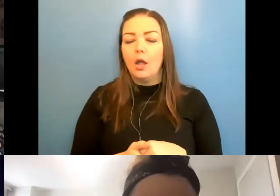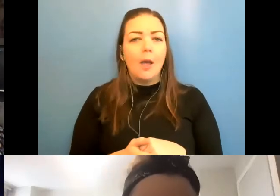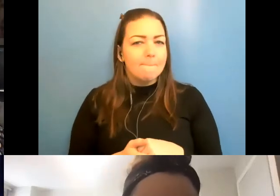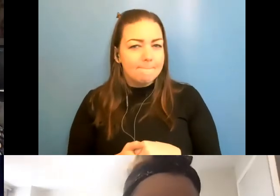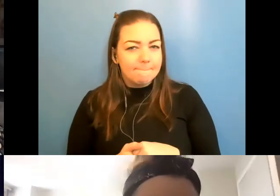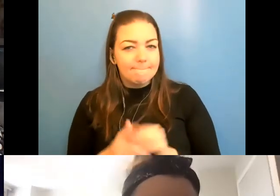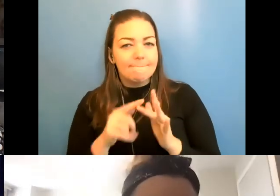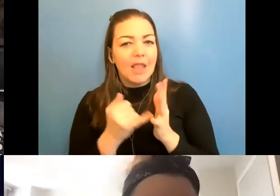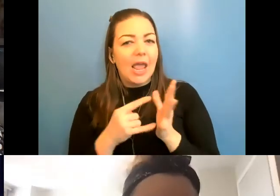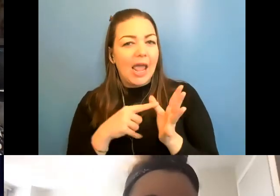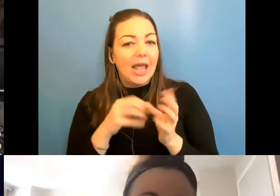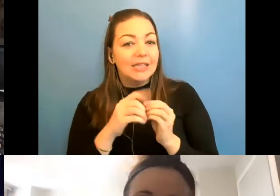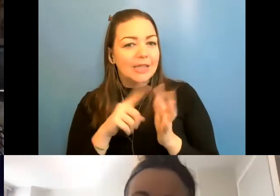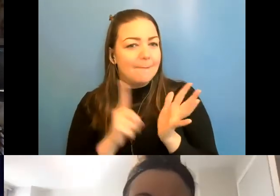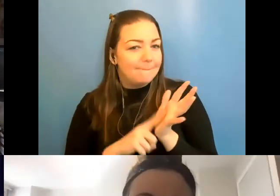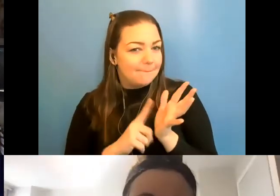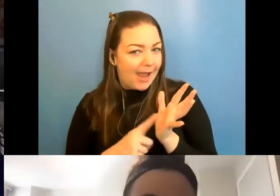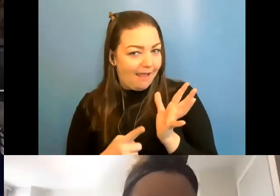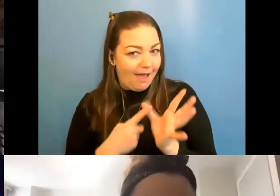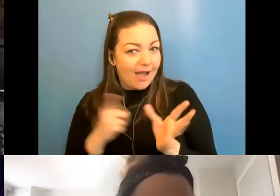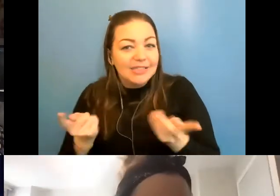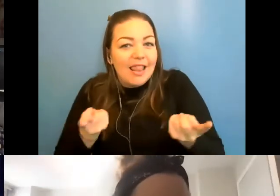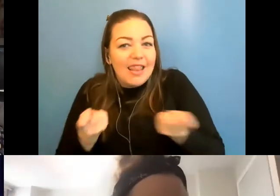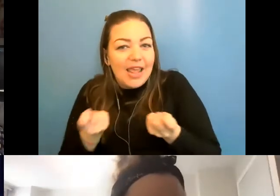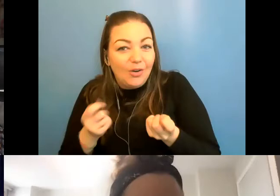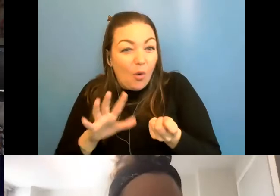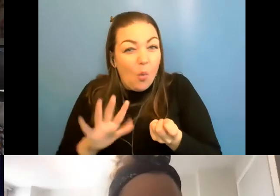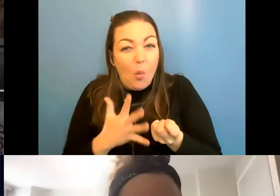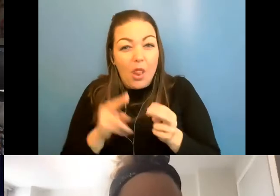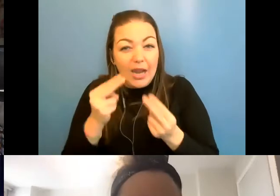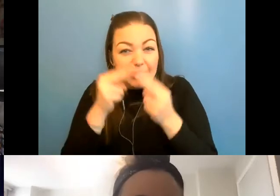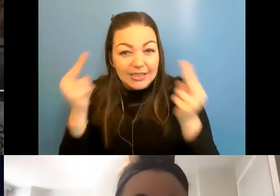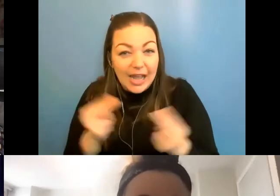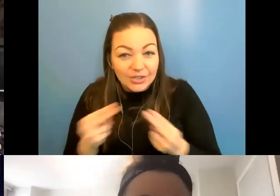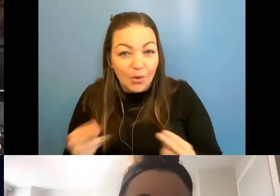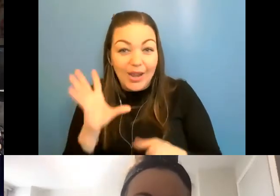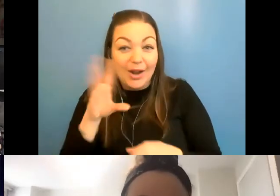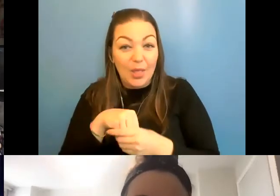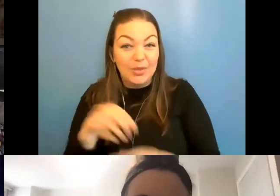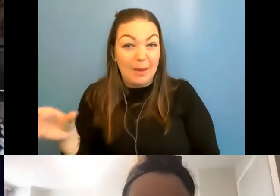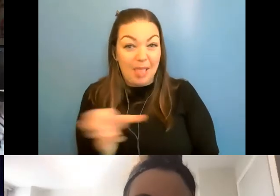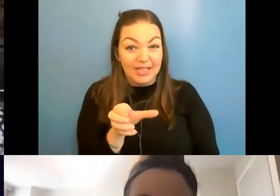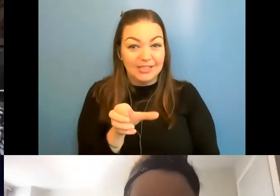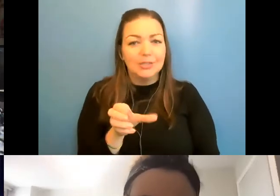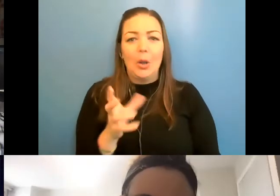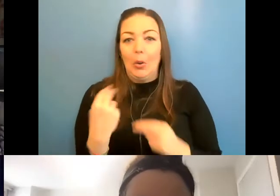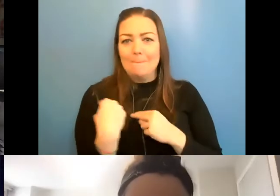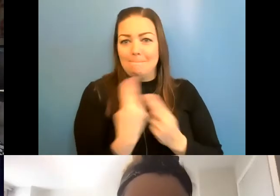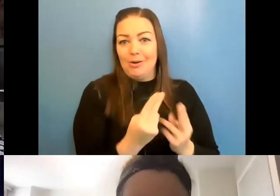Isabella, as you know from earlier, leads on all things international, including the placements. So Jo, I'm passing it back to